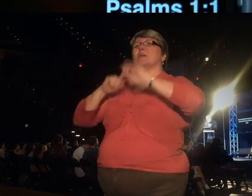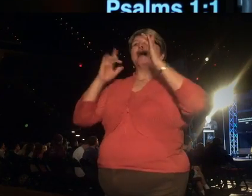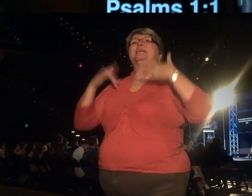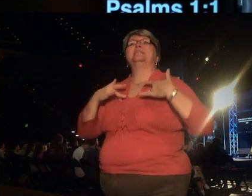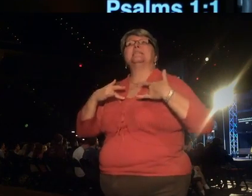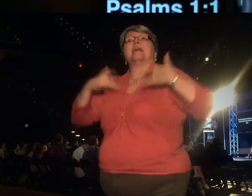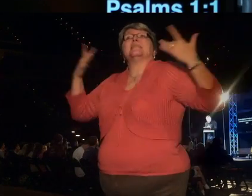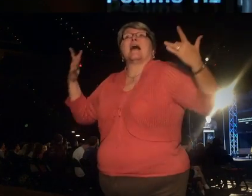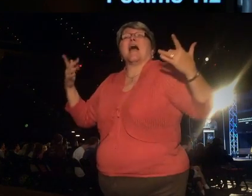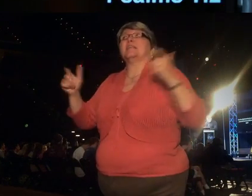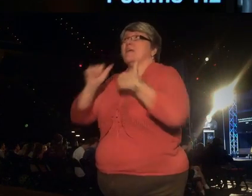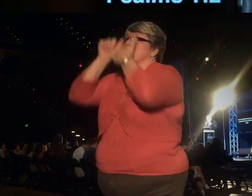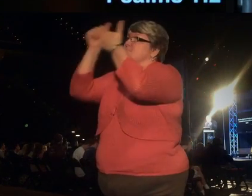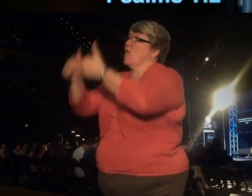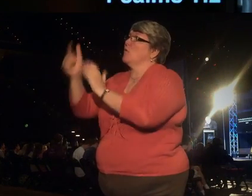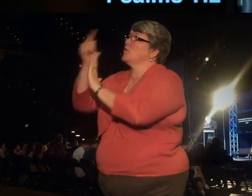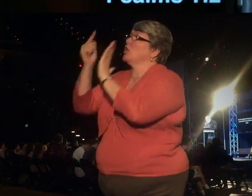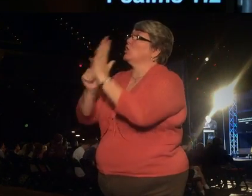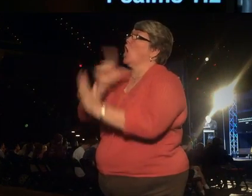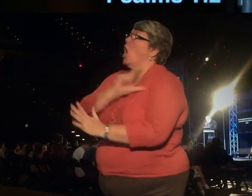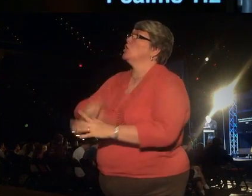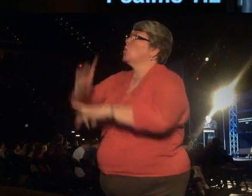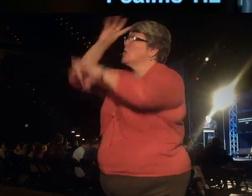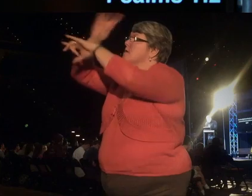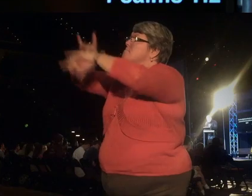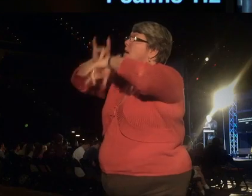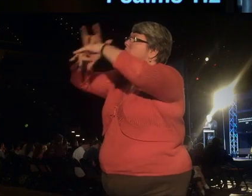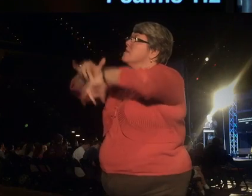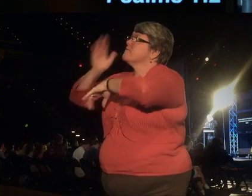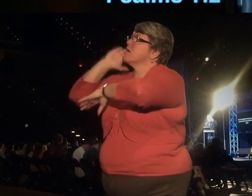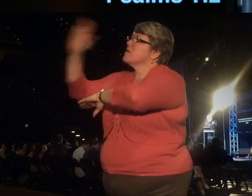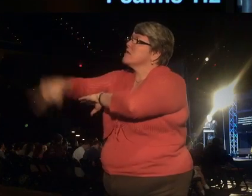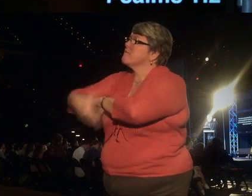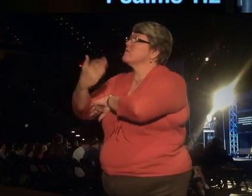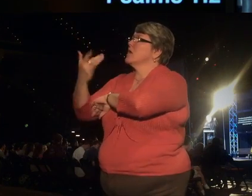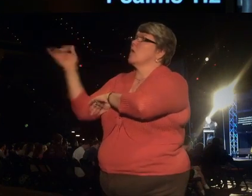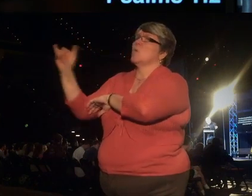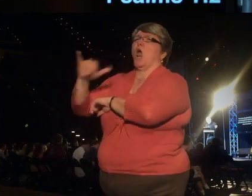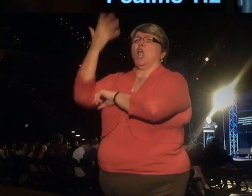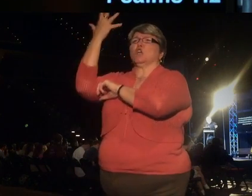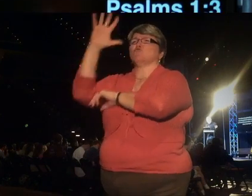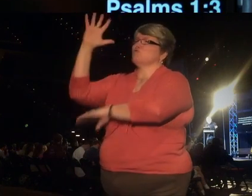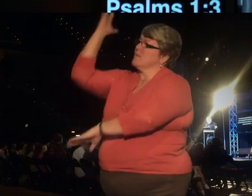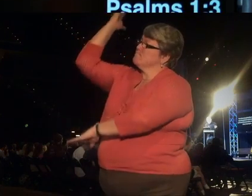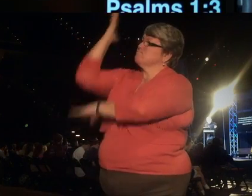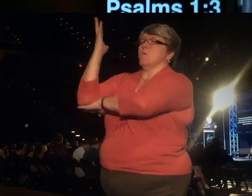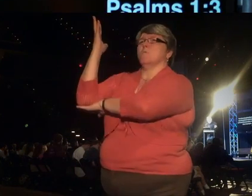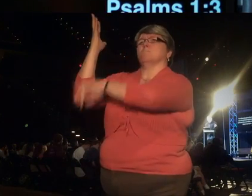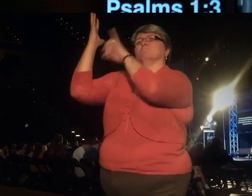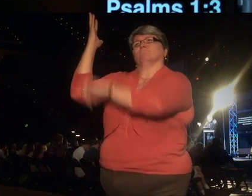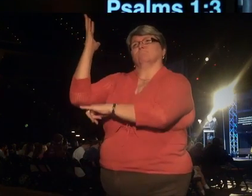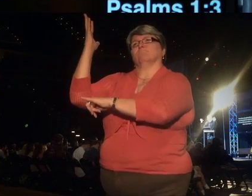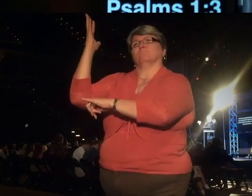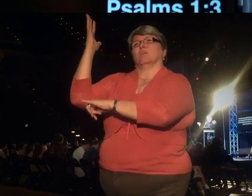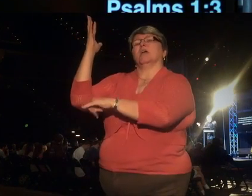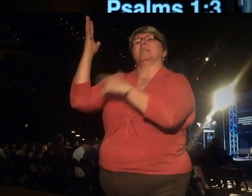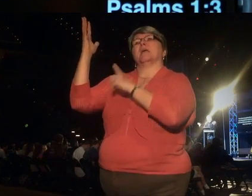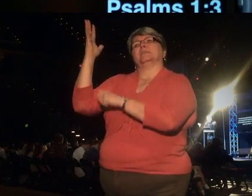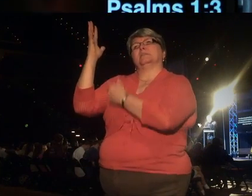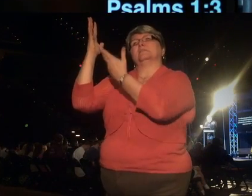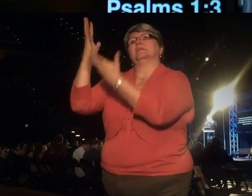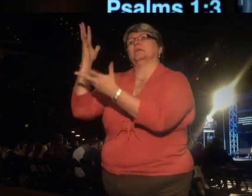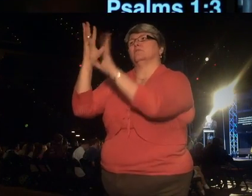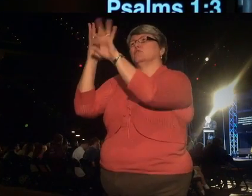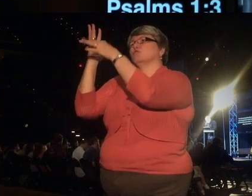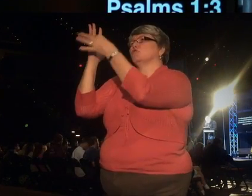of the Lord, in which he meditates day and night. He'll be like a tree firmly planted by streams of water, which yields its fruit in season. Its